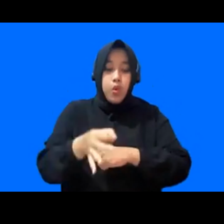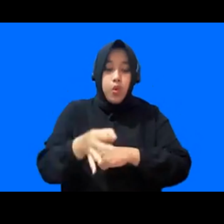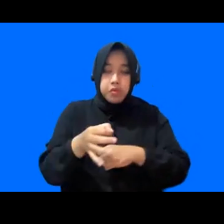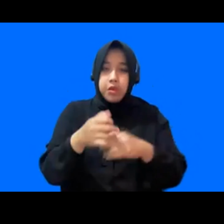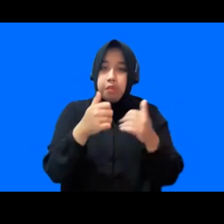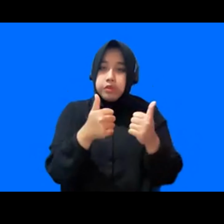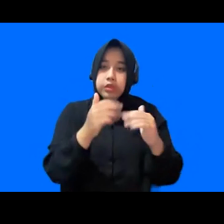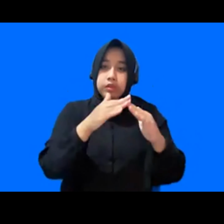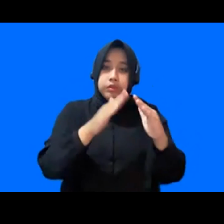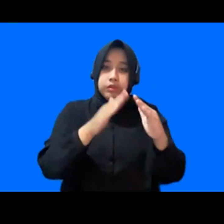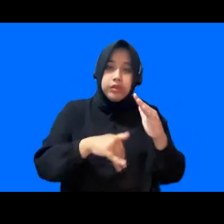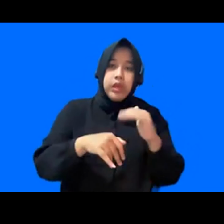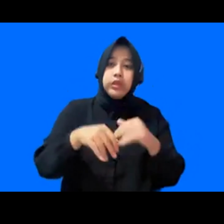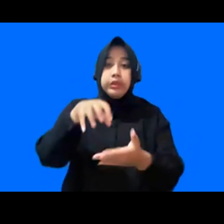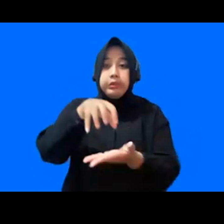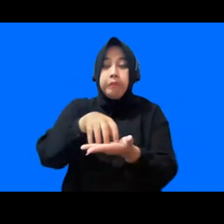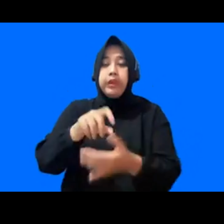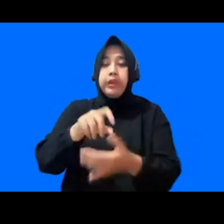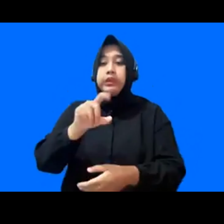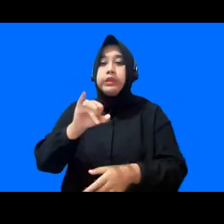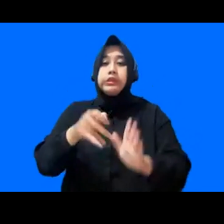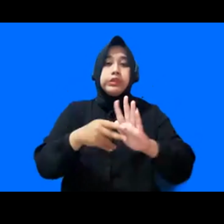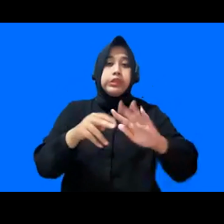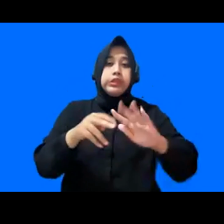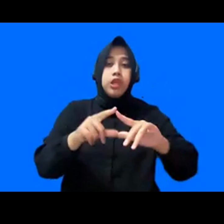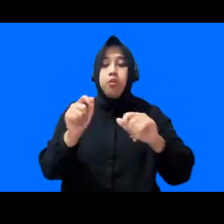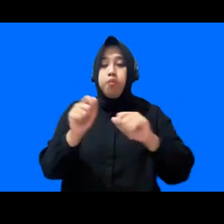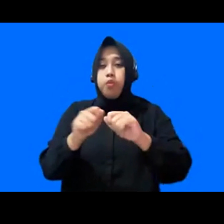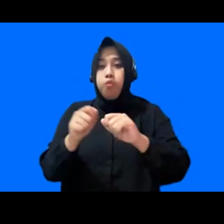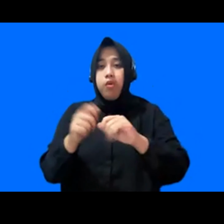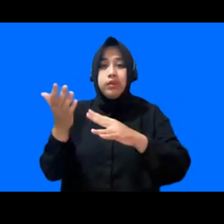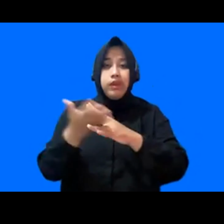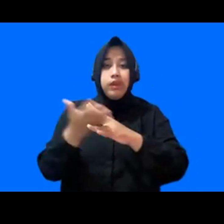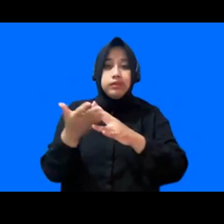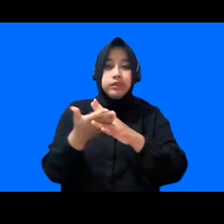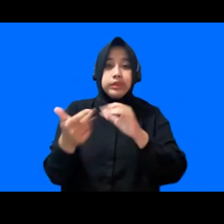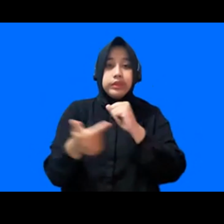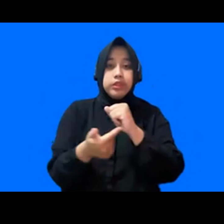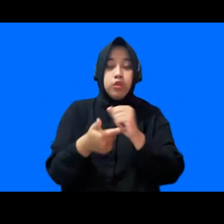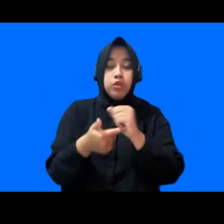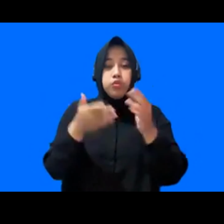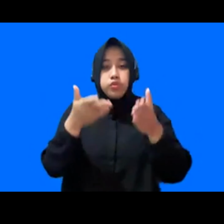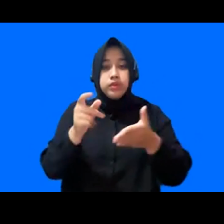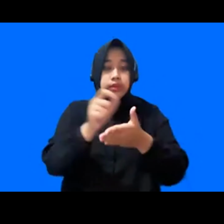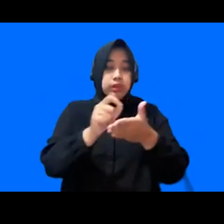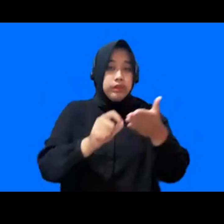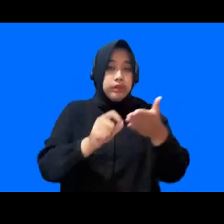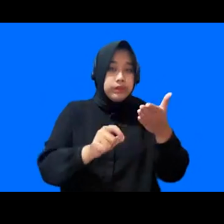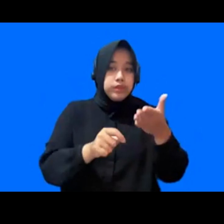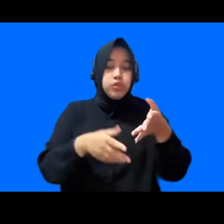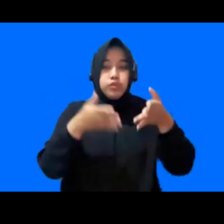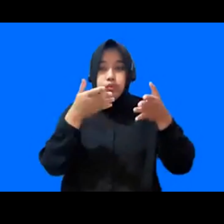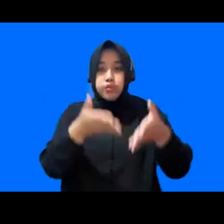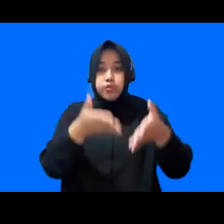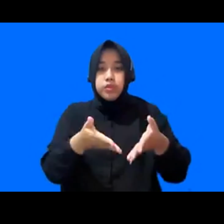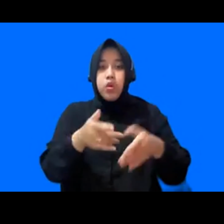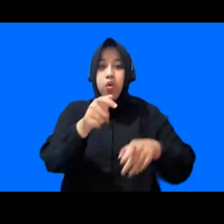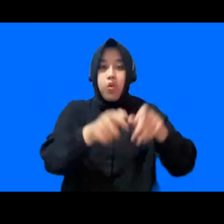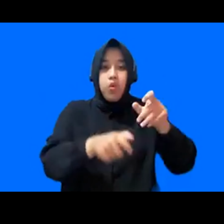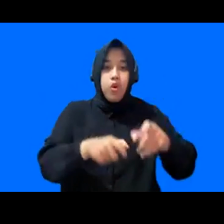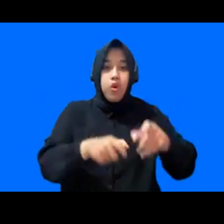digital access and literacy of the population, especially older persons, so that they can better access urban and